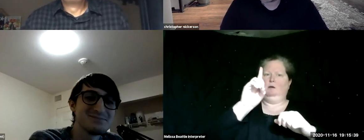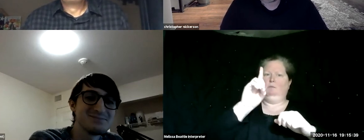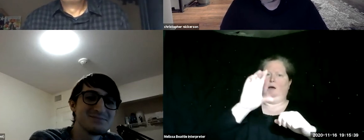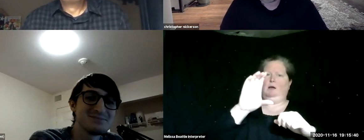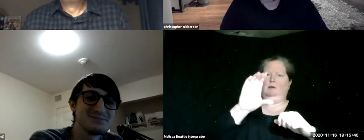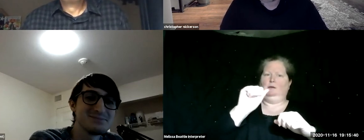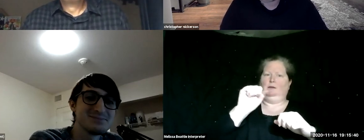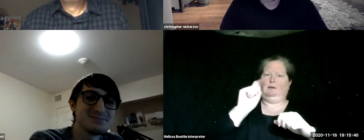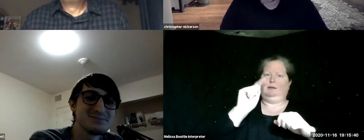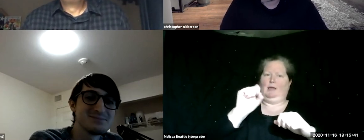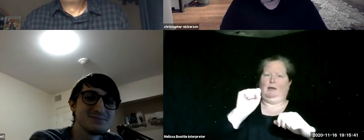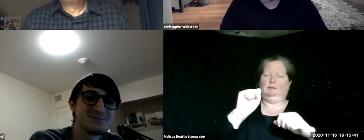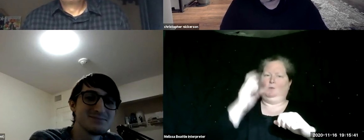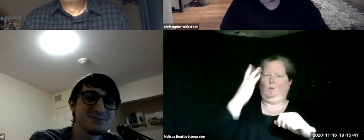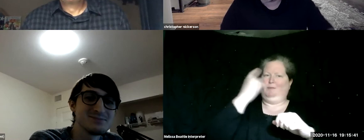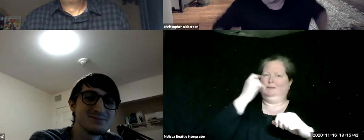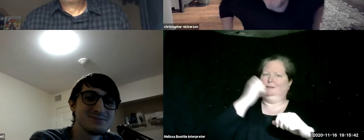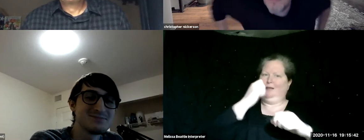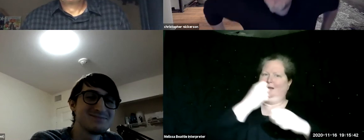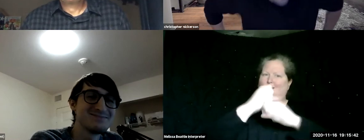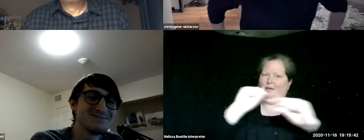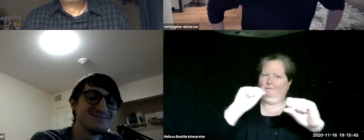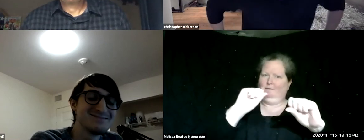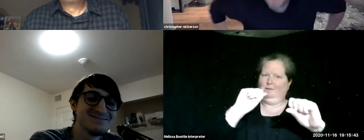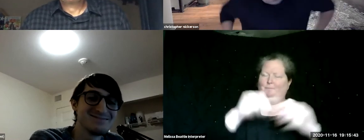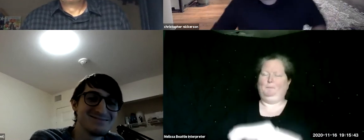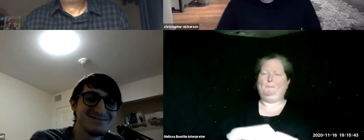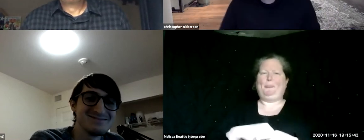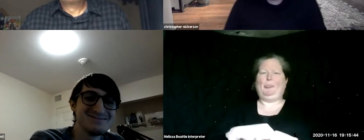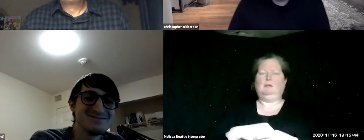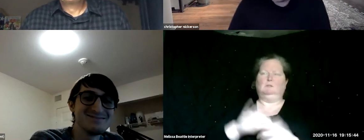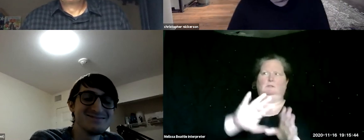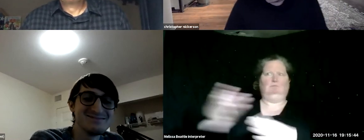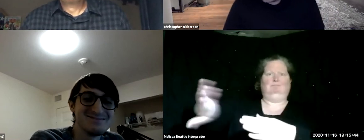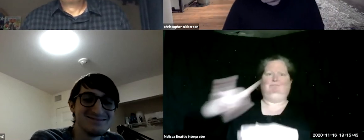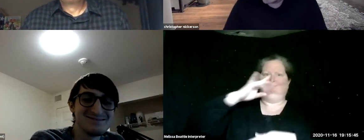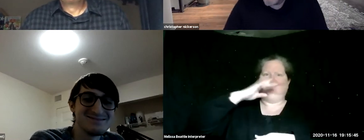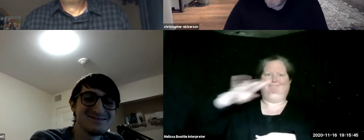for home. So I'd stay away from that.